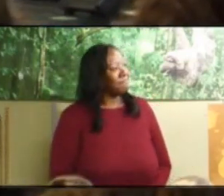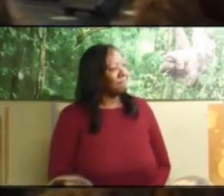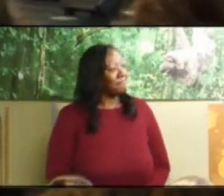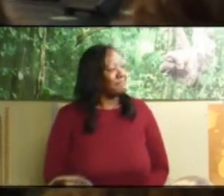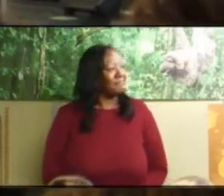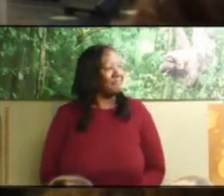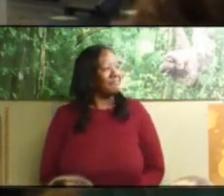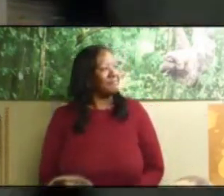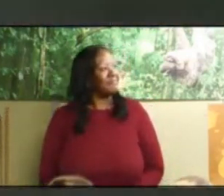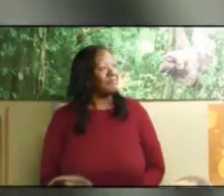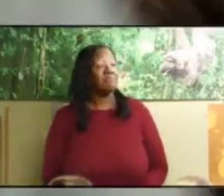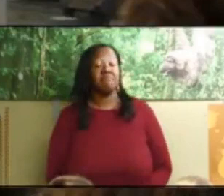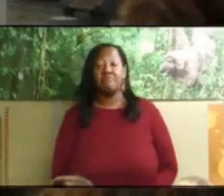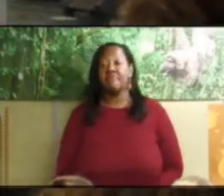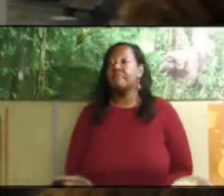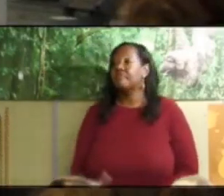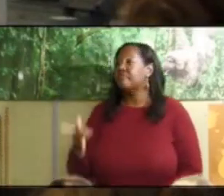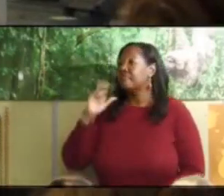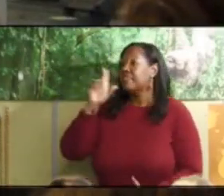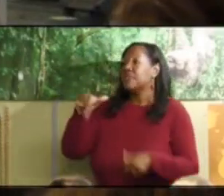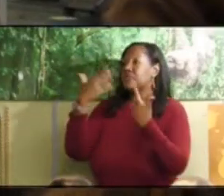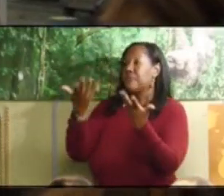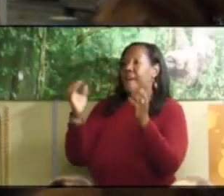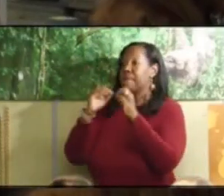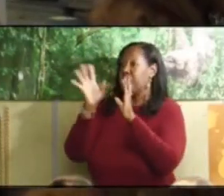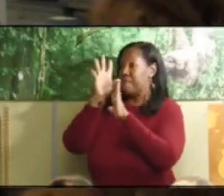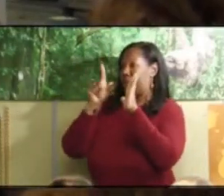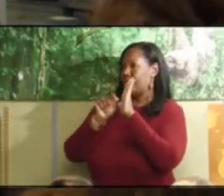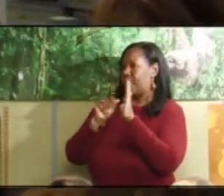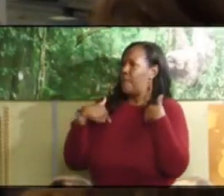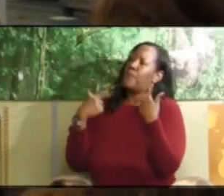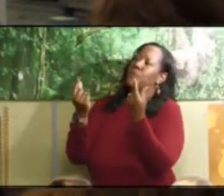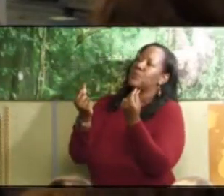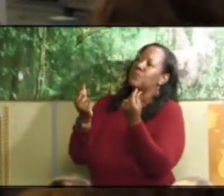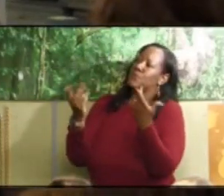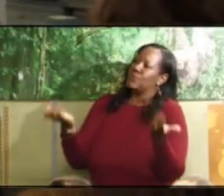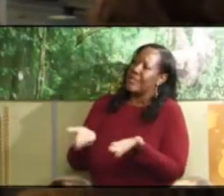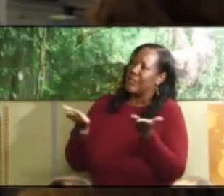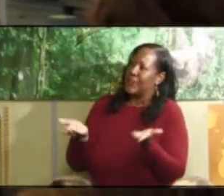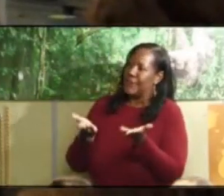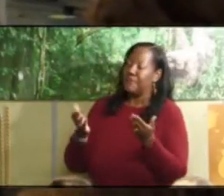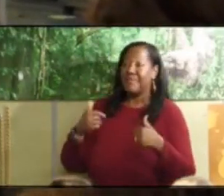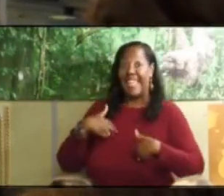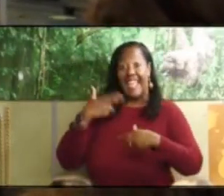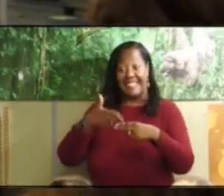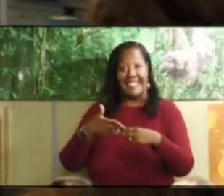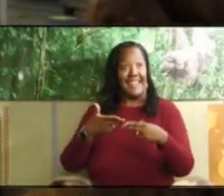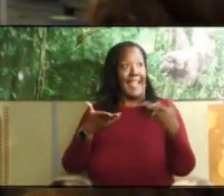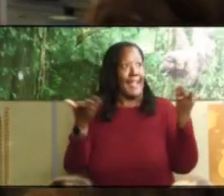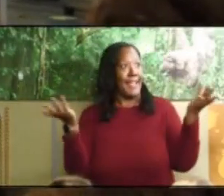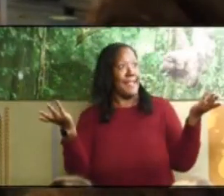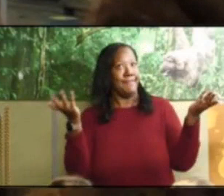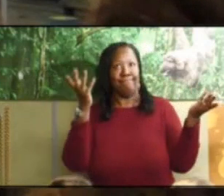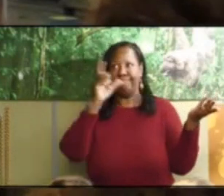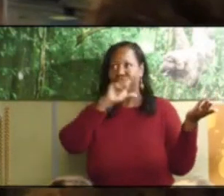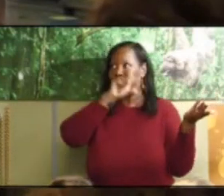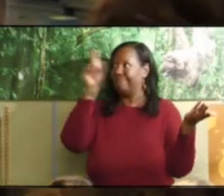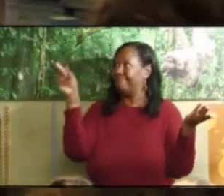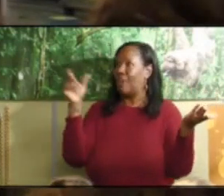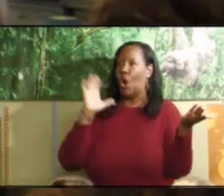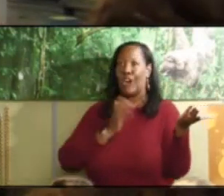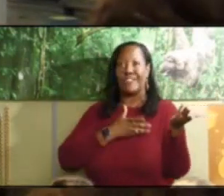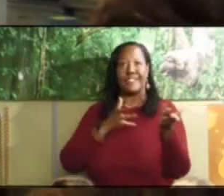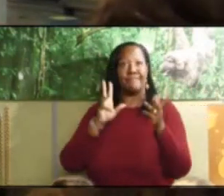And to give you a little more background on what we do here, we, as our name suggests, as our title suggests, we